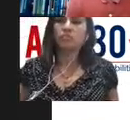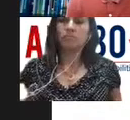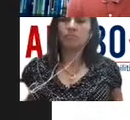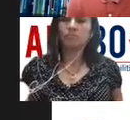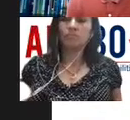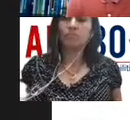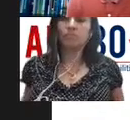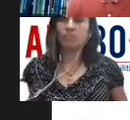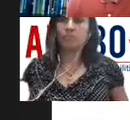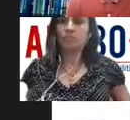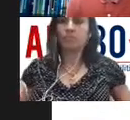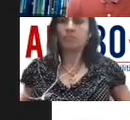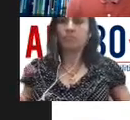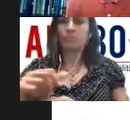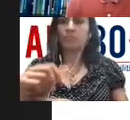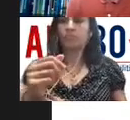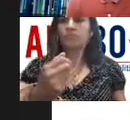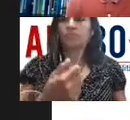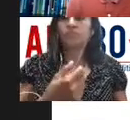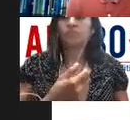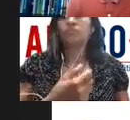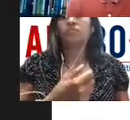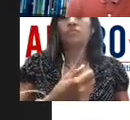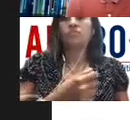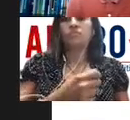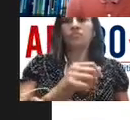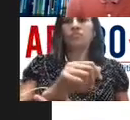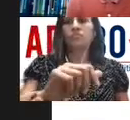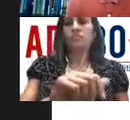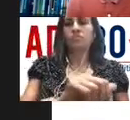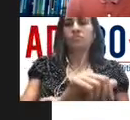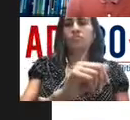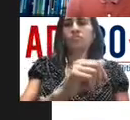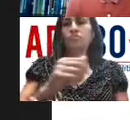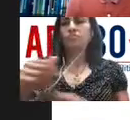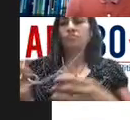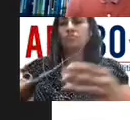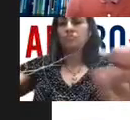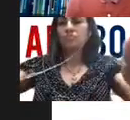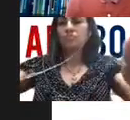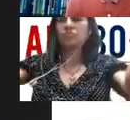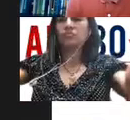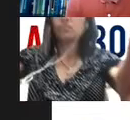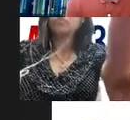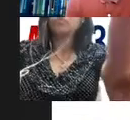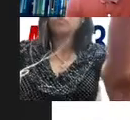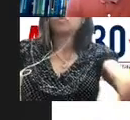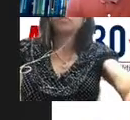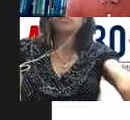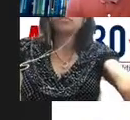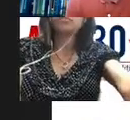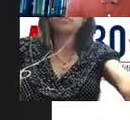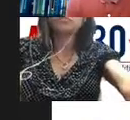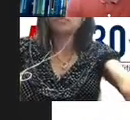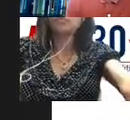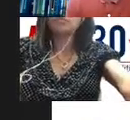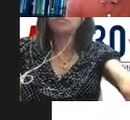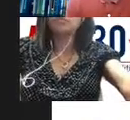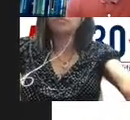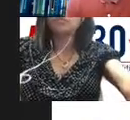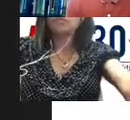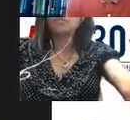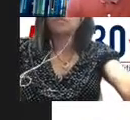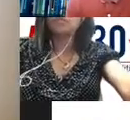see in the big box in the middle, whoever's speaking. So that's usually the presenter, or if someone is asking a question, they'll pop up in the big